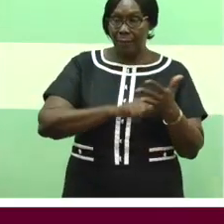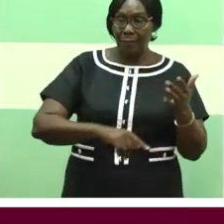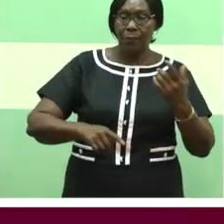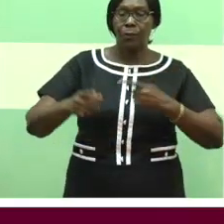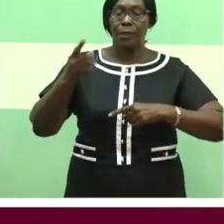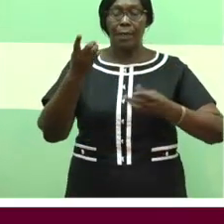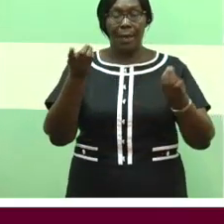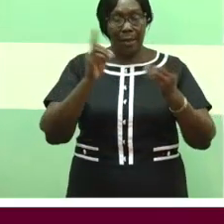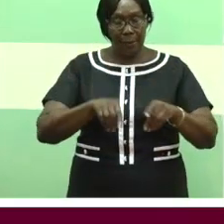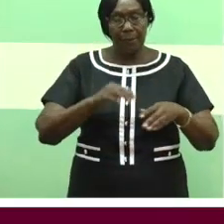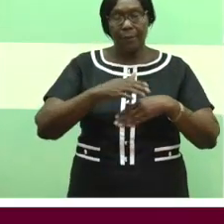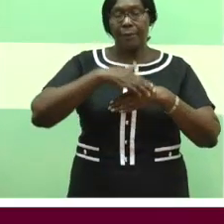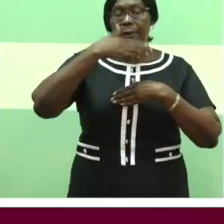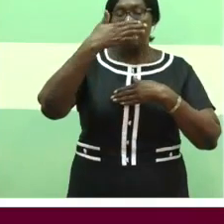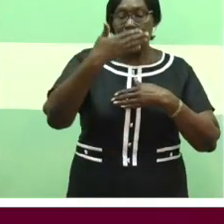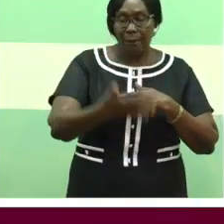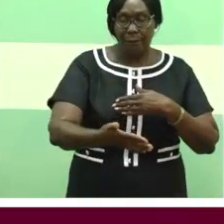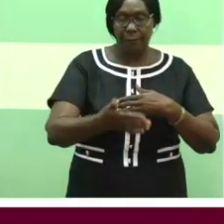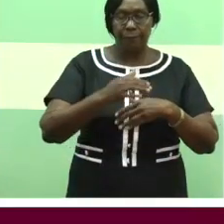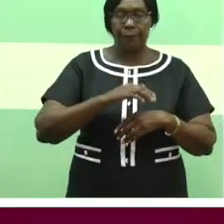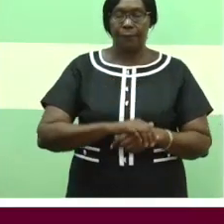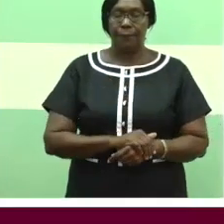next.